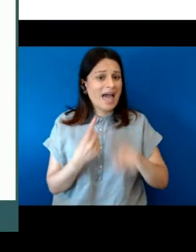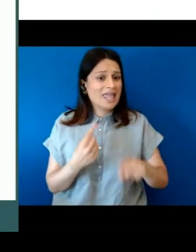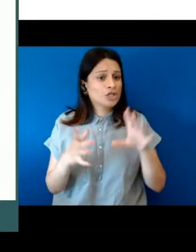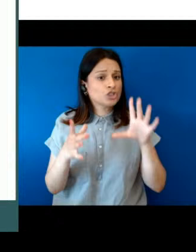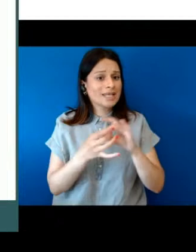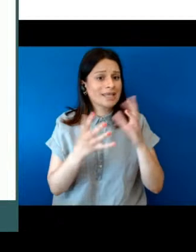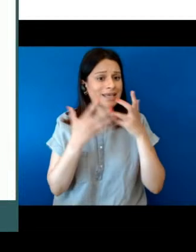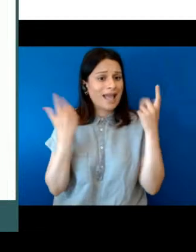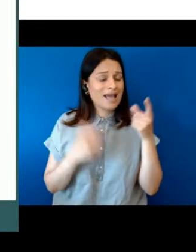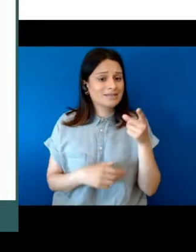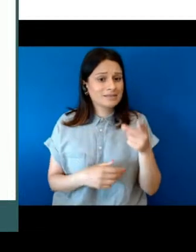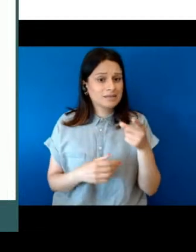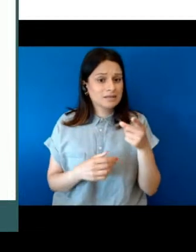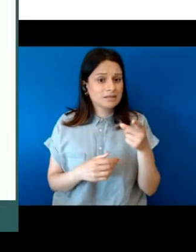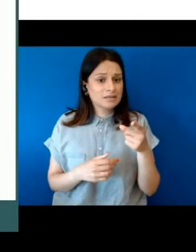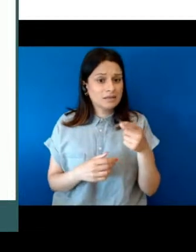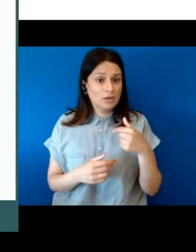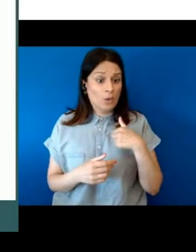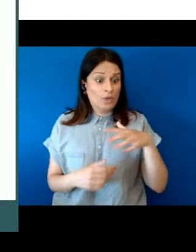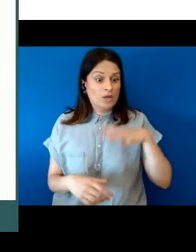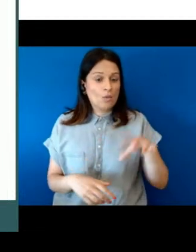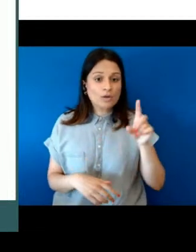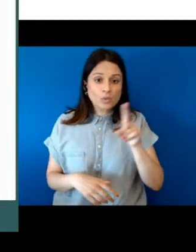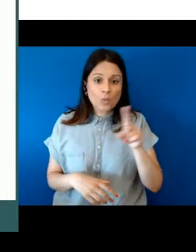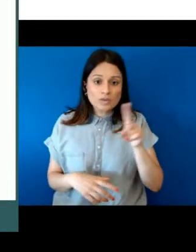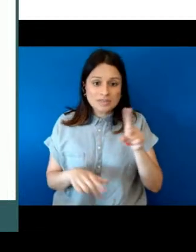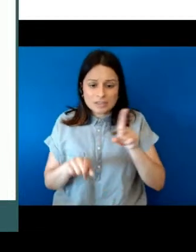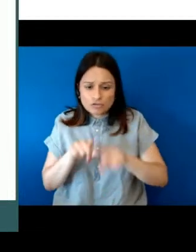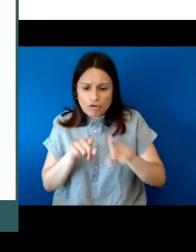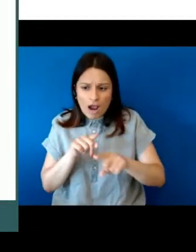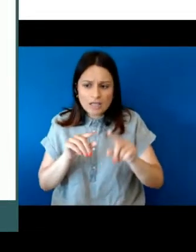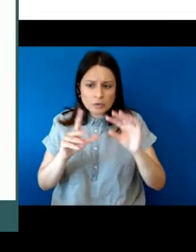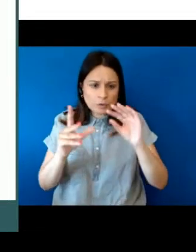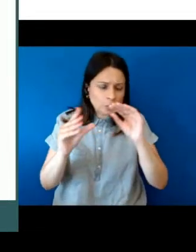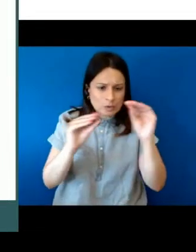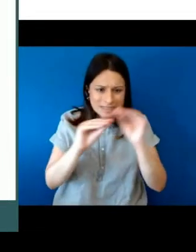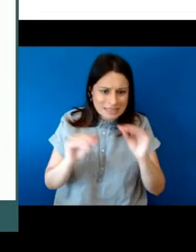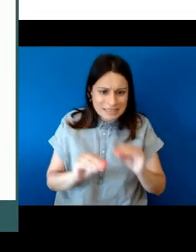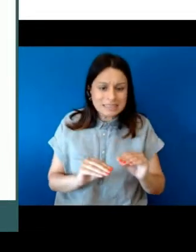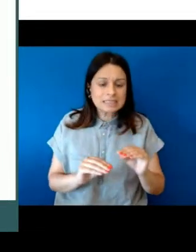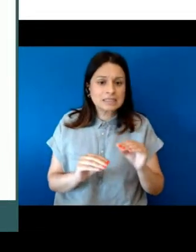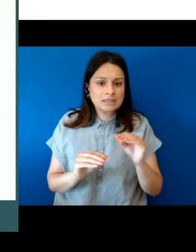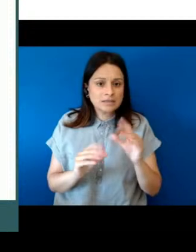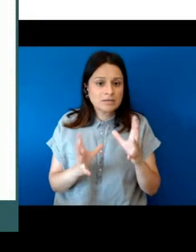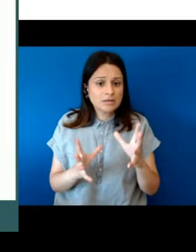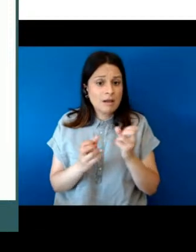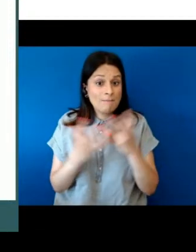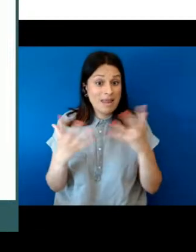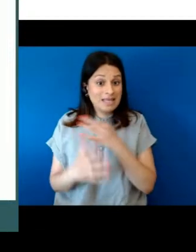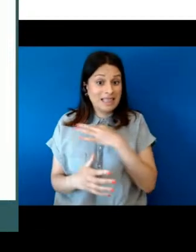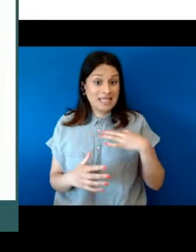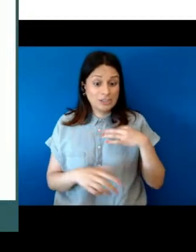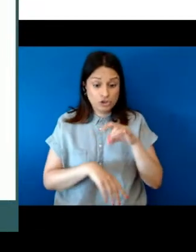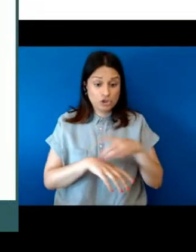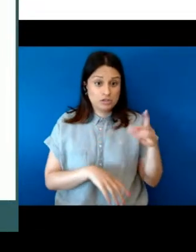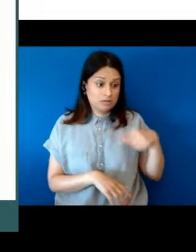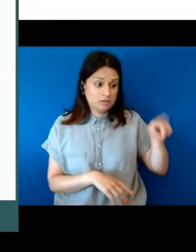we really want to try and do. But many clinicians, and I've worked with many, and